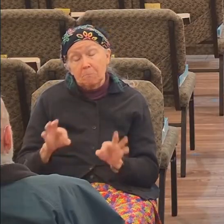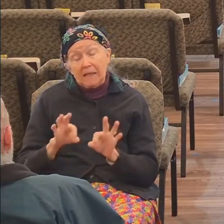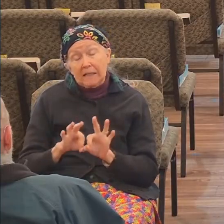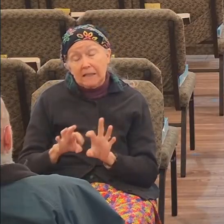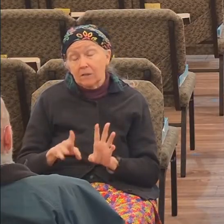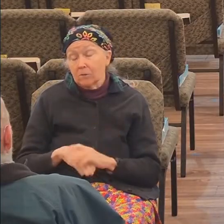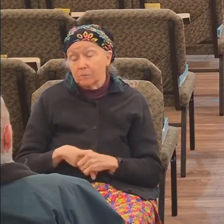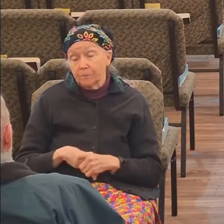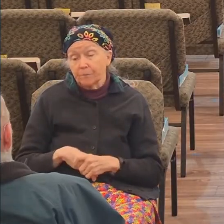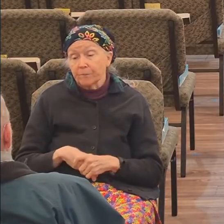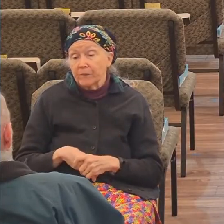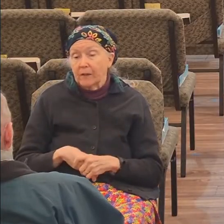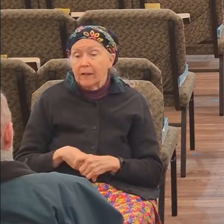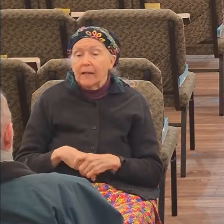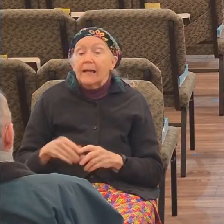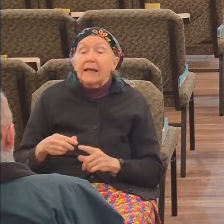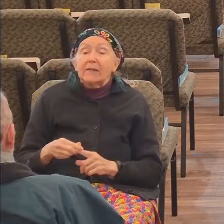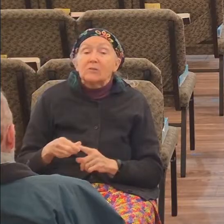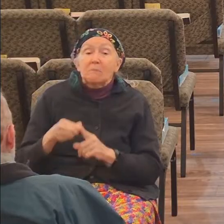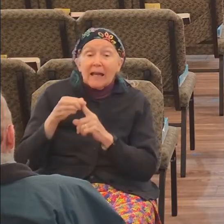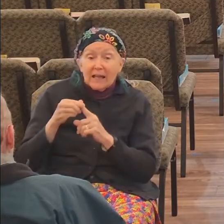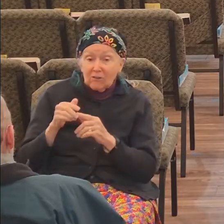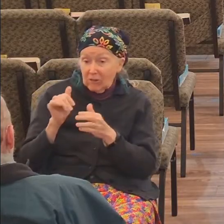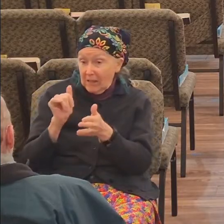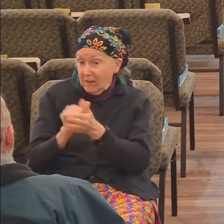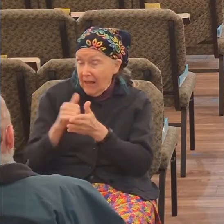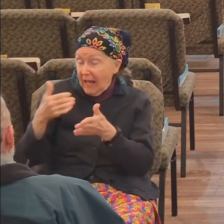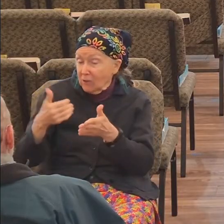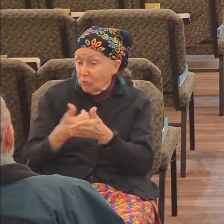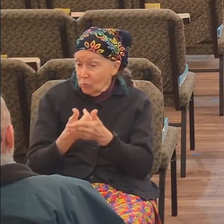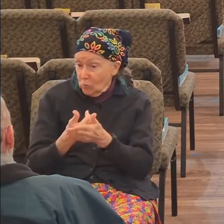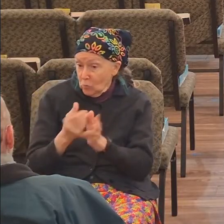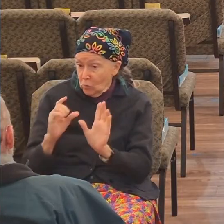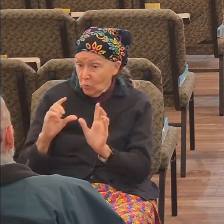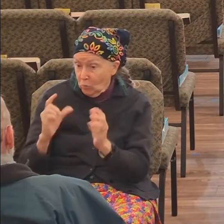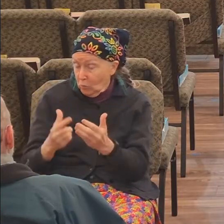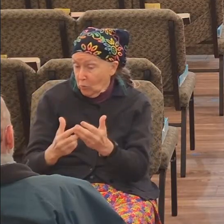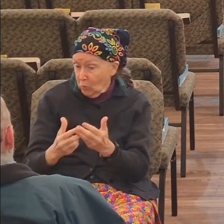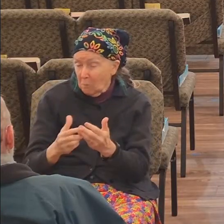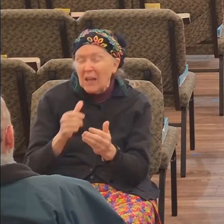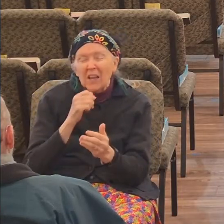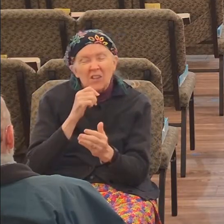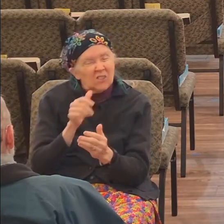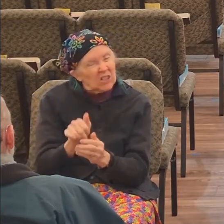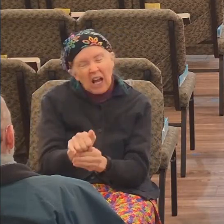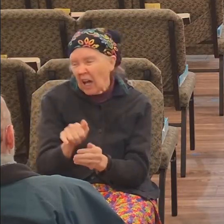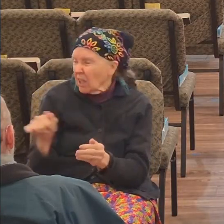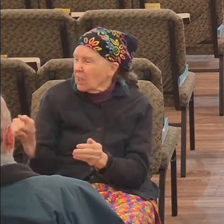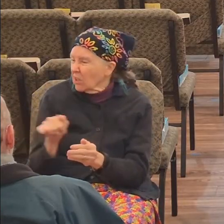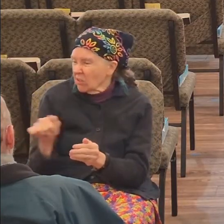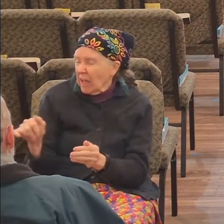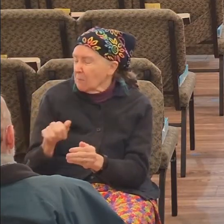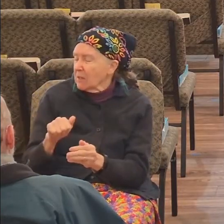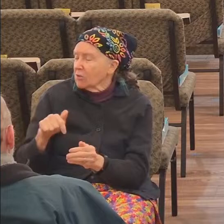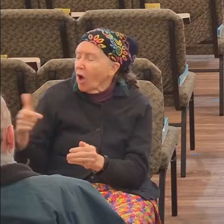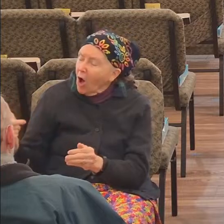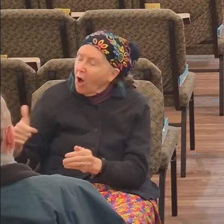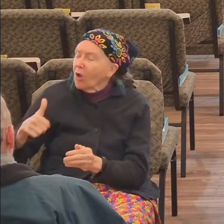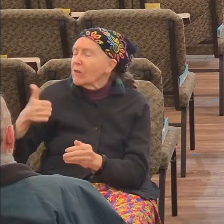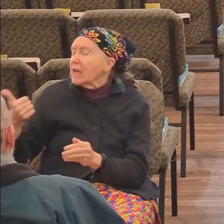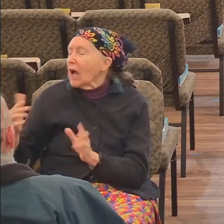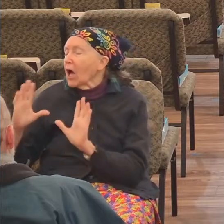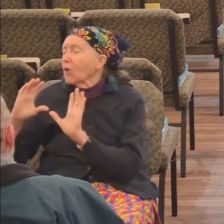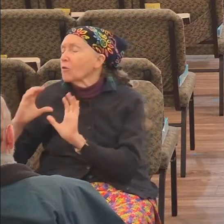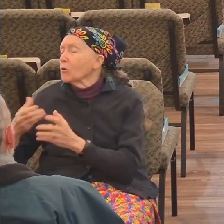not look the same or not function the same as all the other institutions and